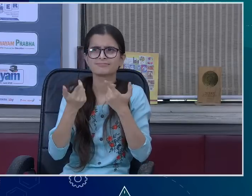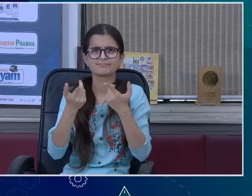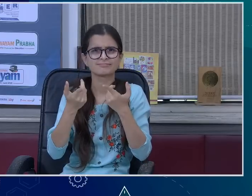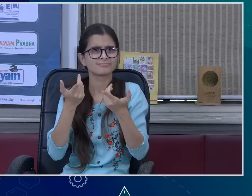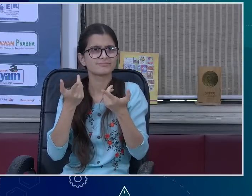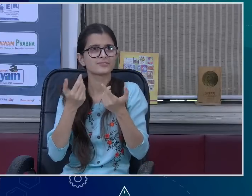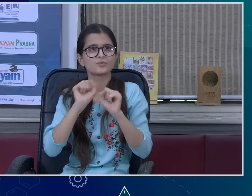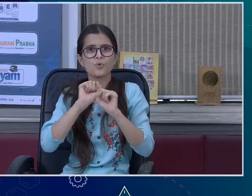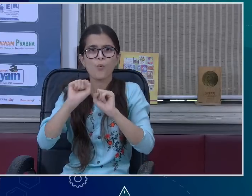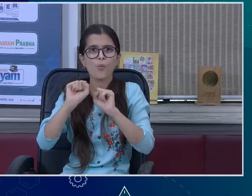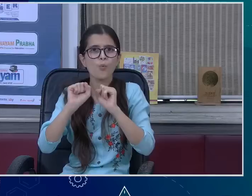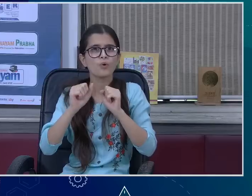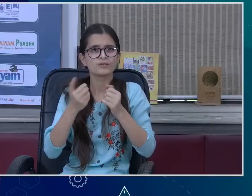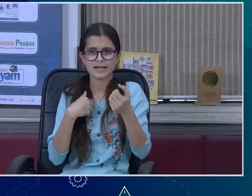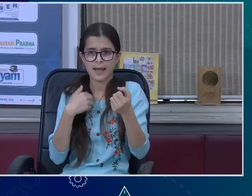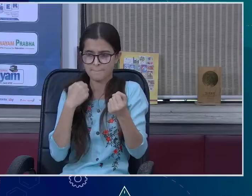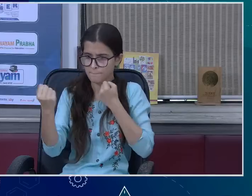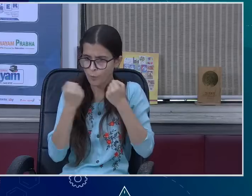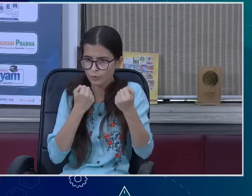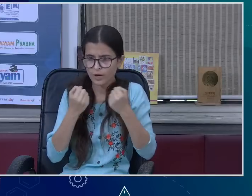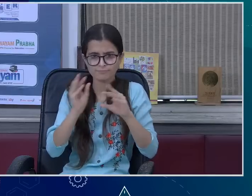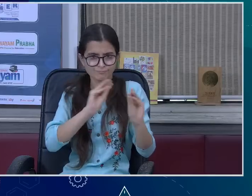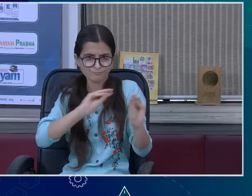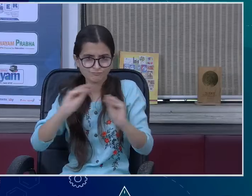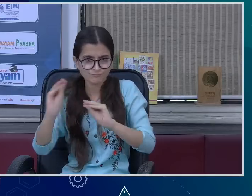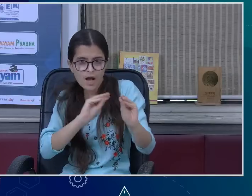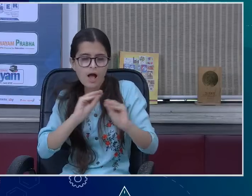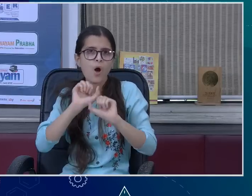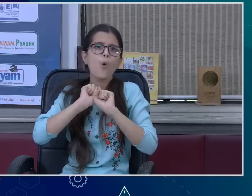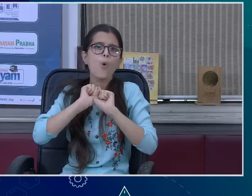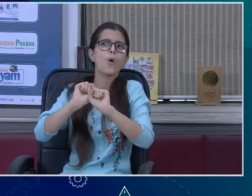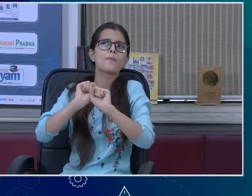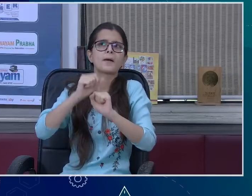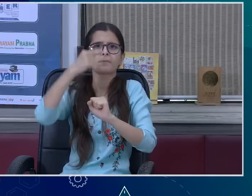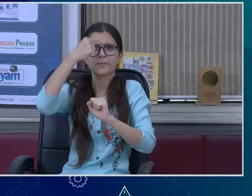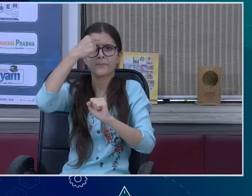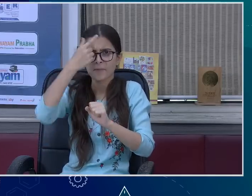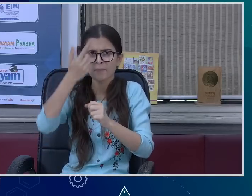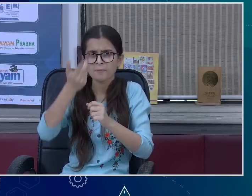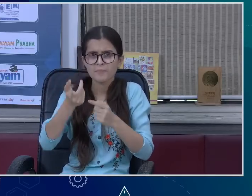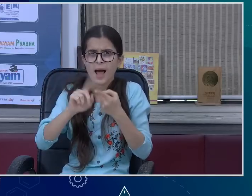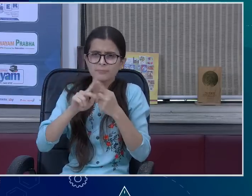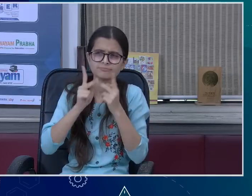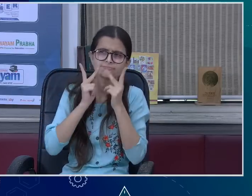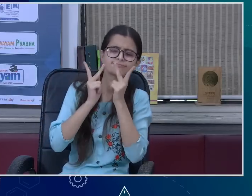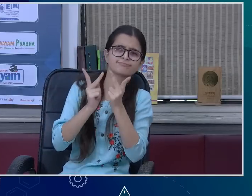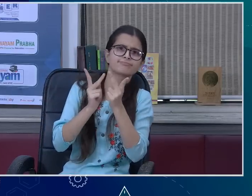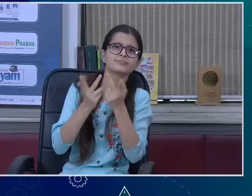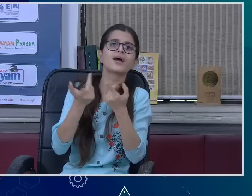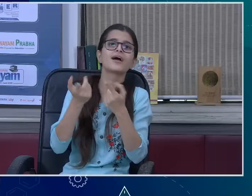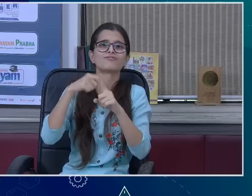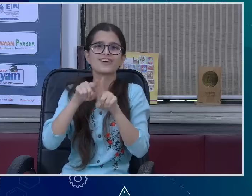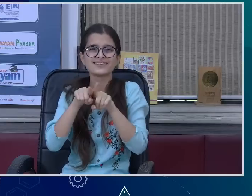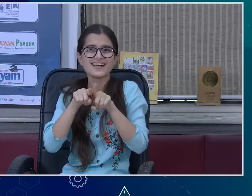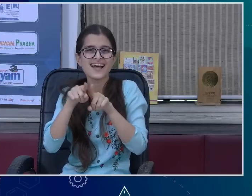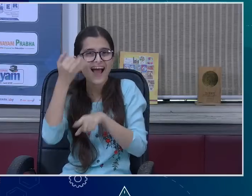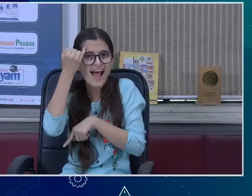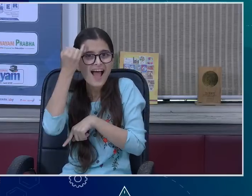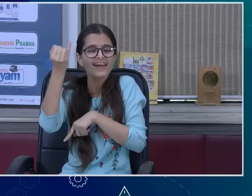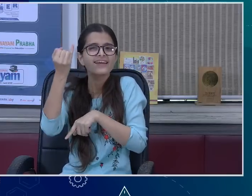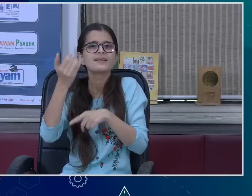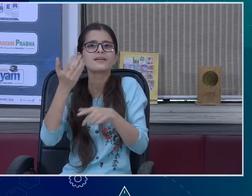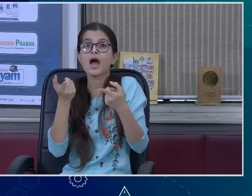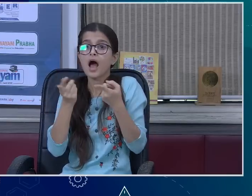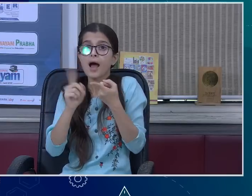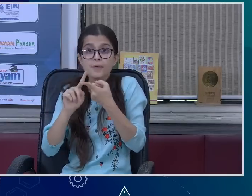in the motor development also, but that is not very obvious, like in case of idea or something. But when it